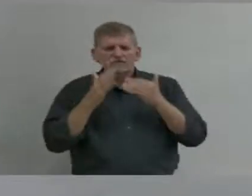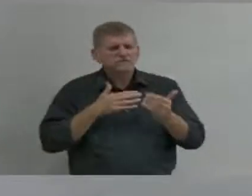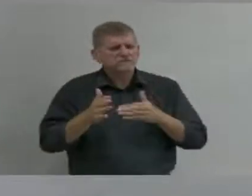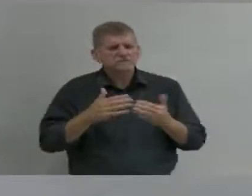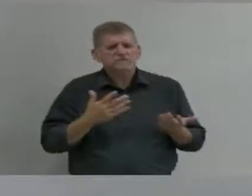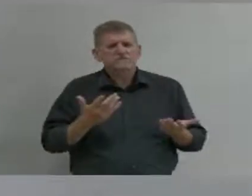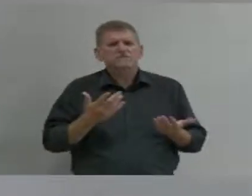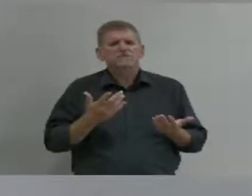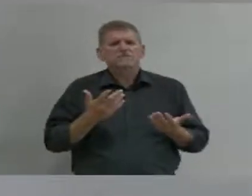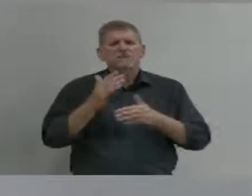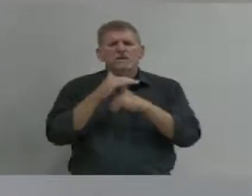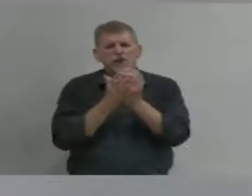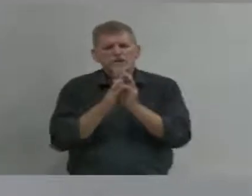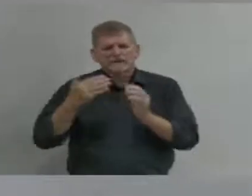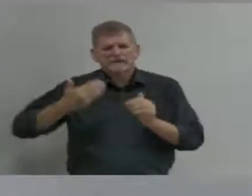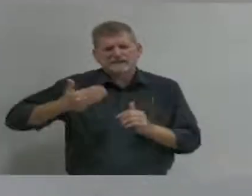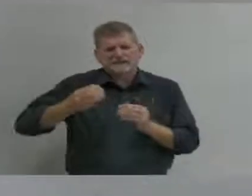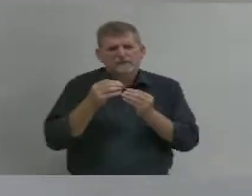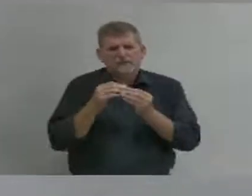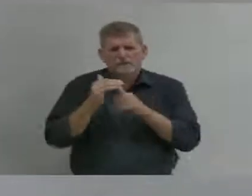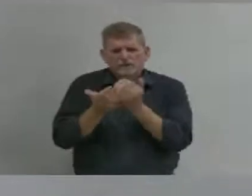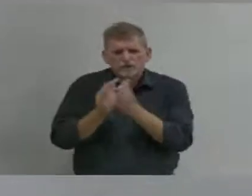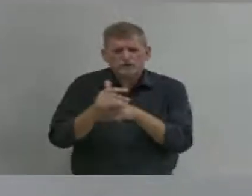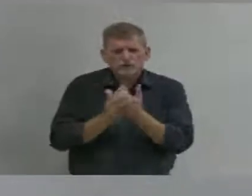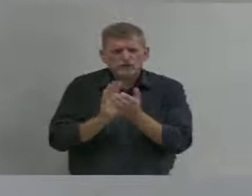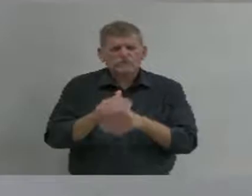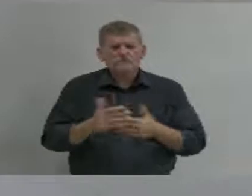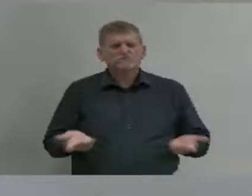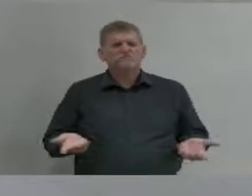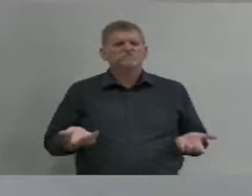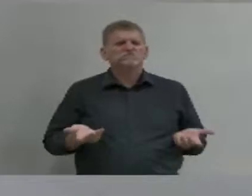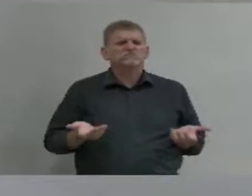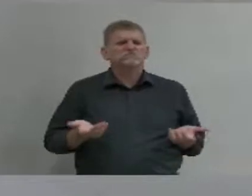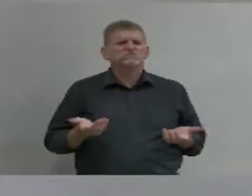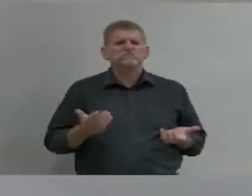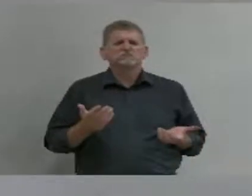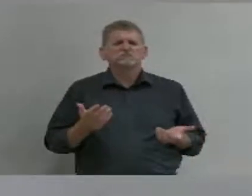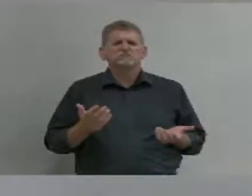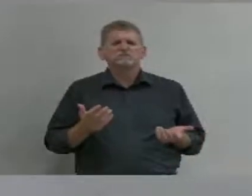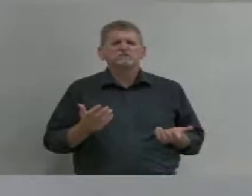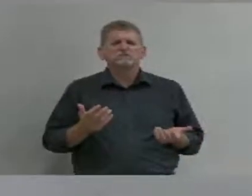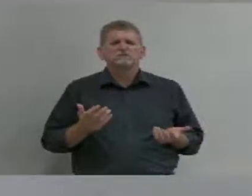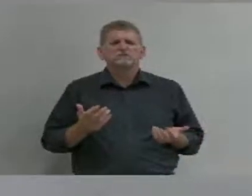about ways to make the trick-or-treating